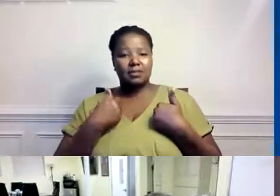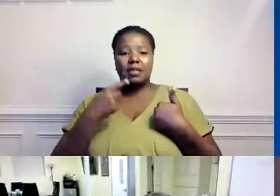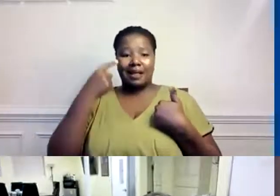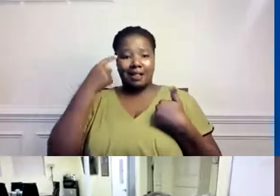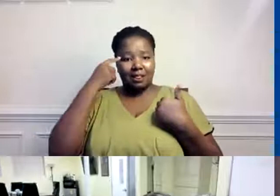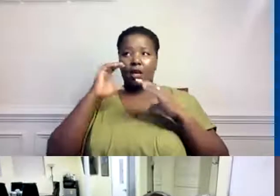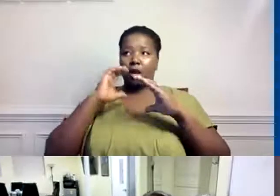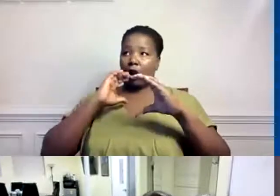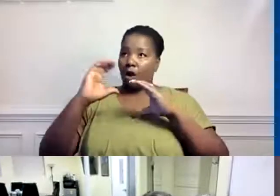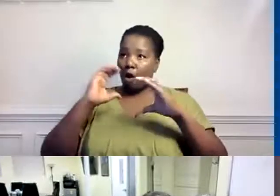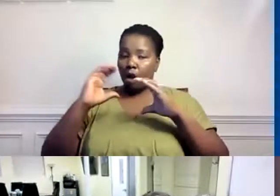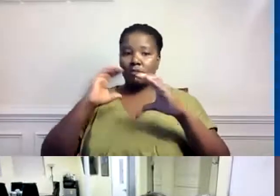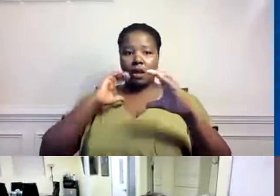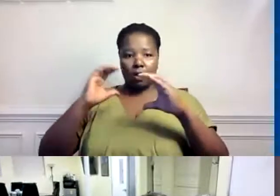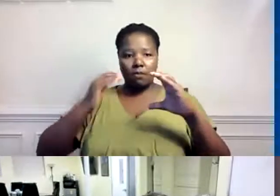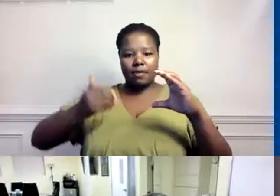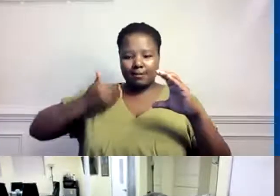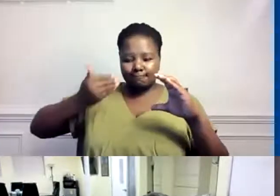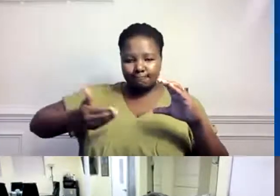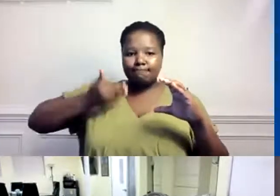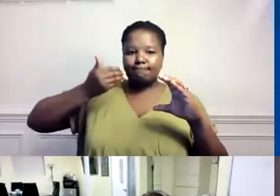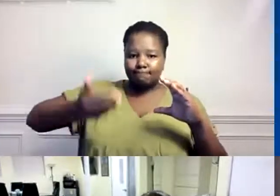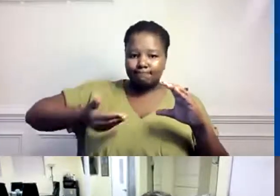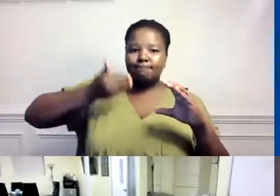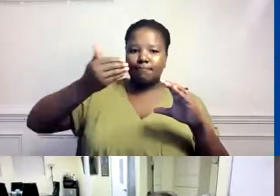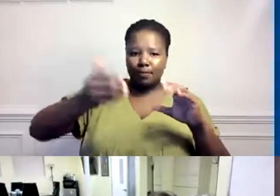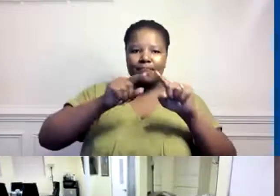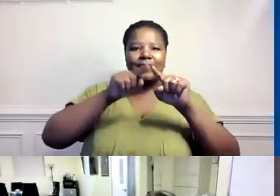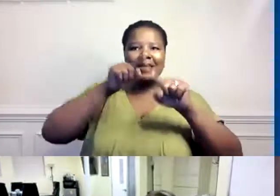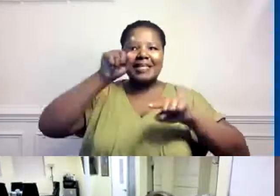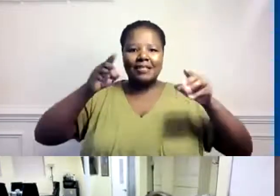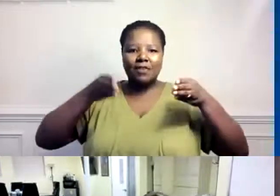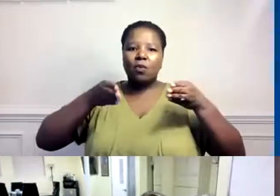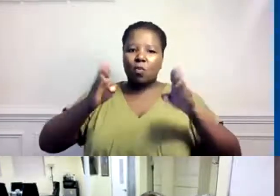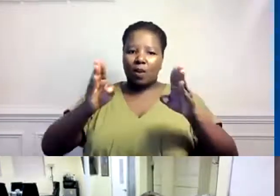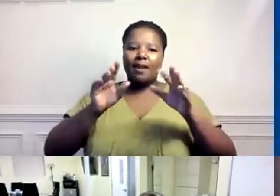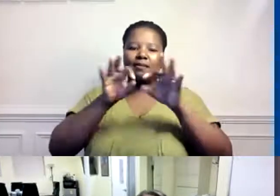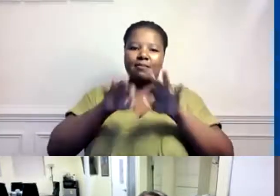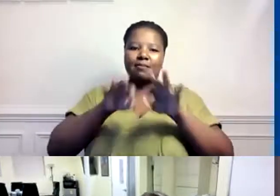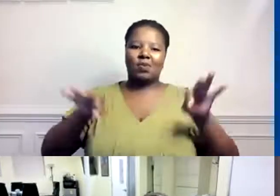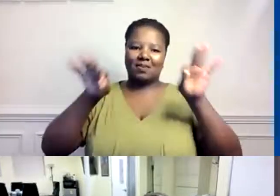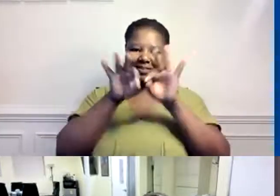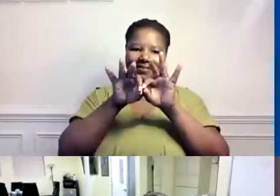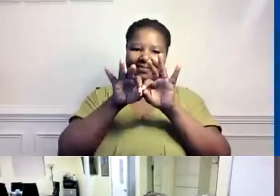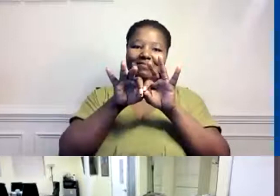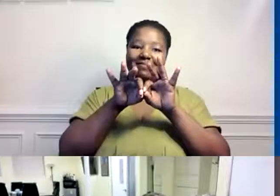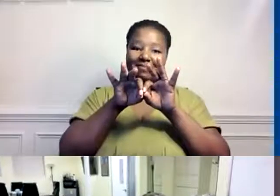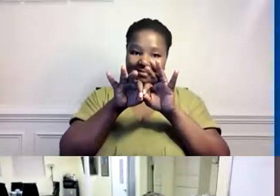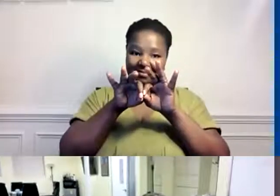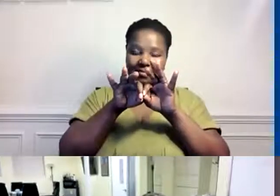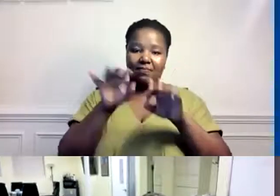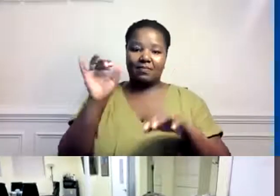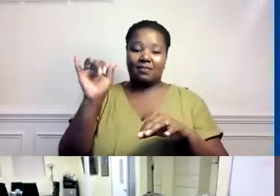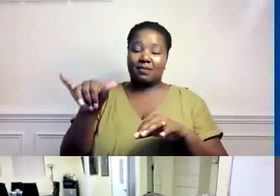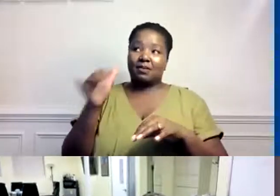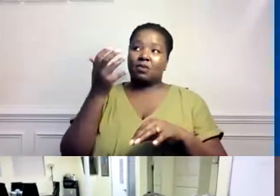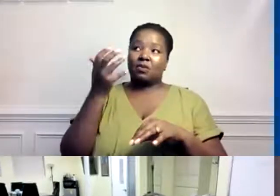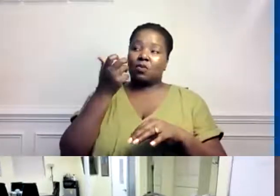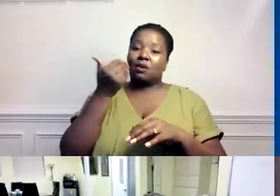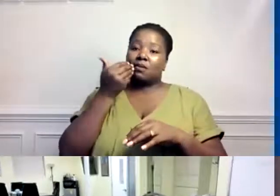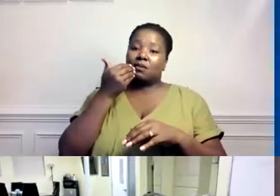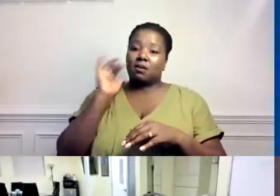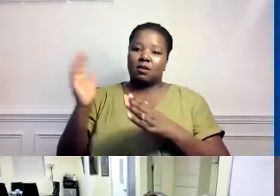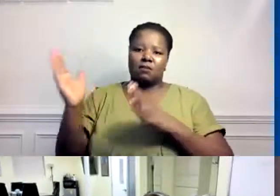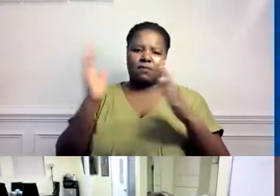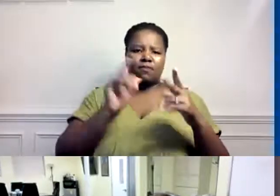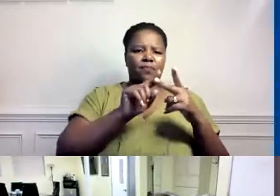with the community in varied formats is very important. Awesome as far as that. So a question Dr. Chapman